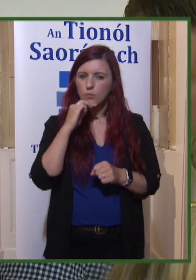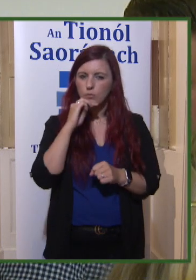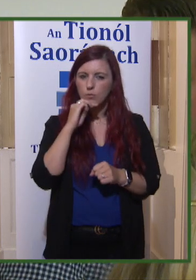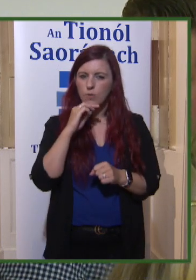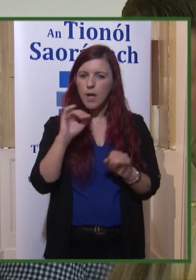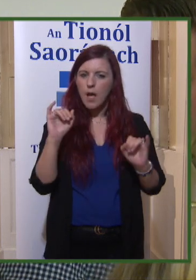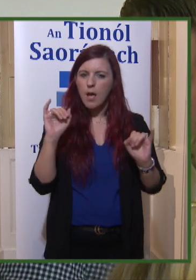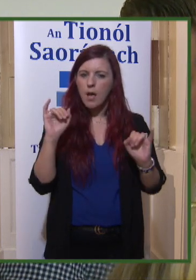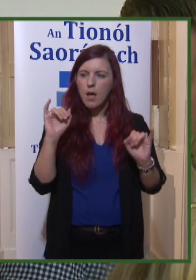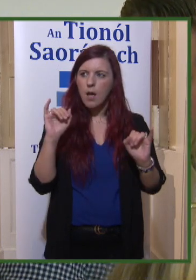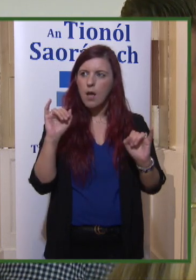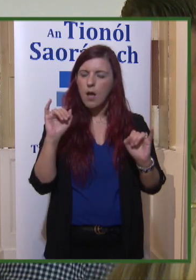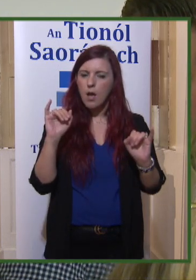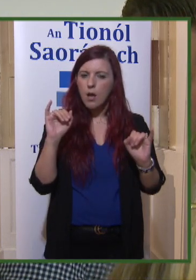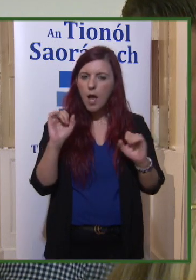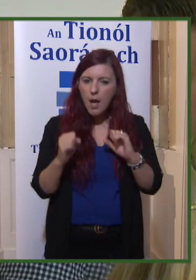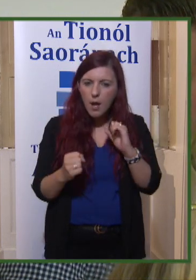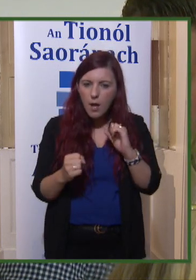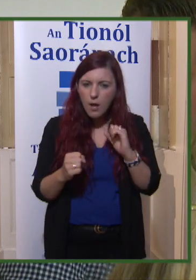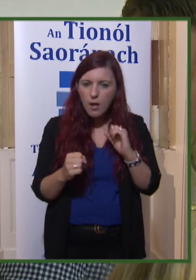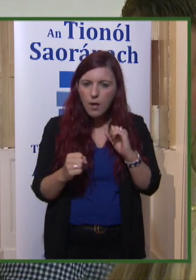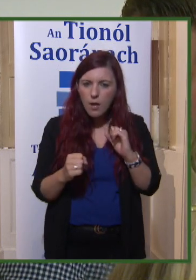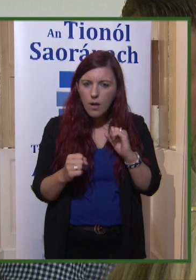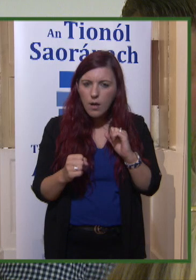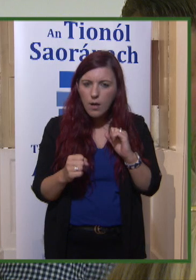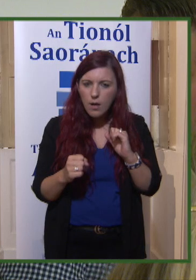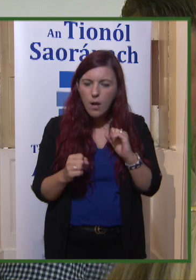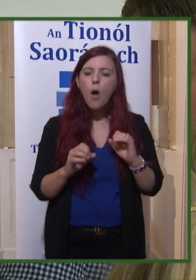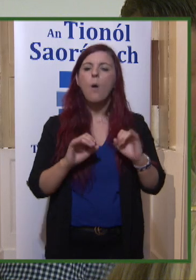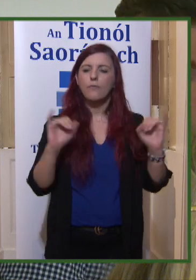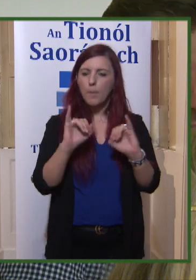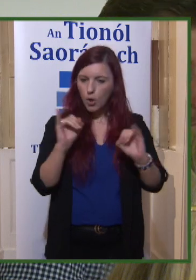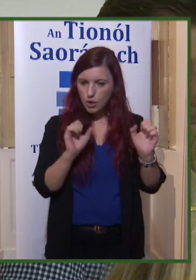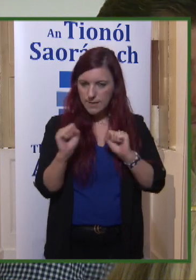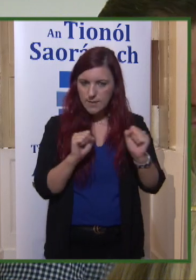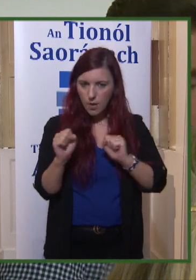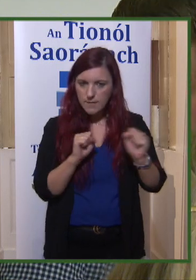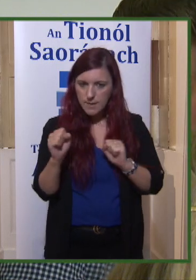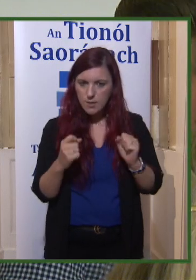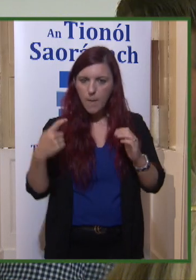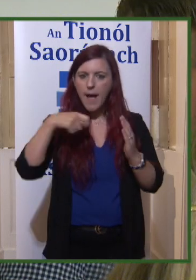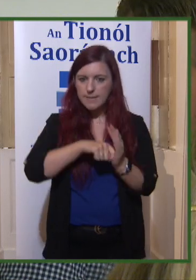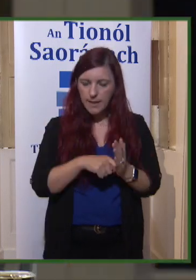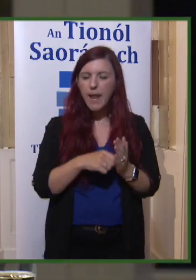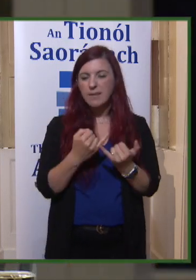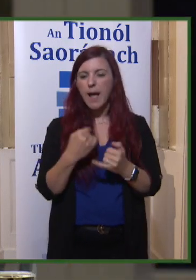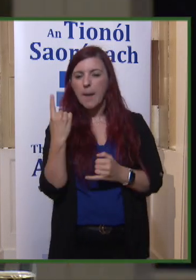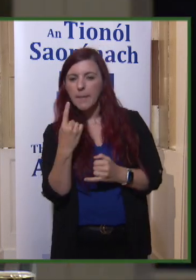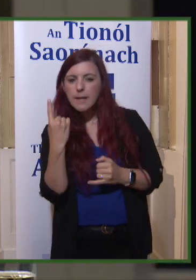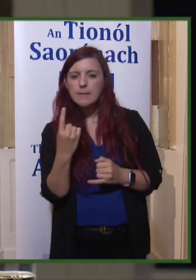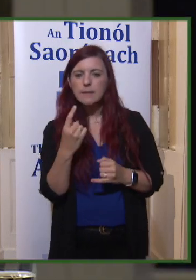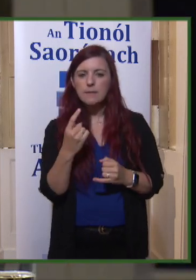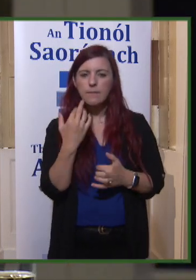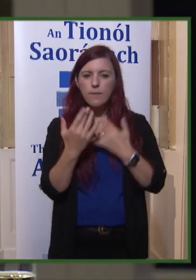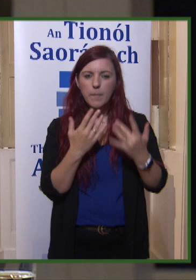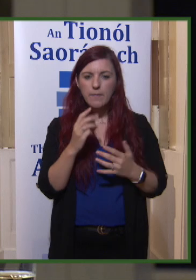Emergency services. Emergency, sorry? Services. Emergency services. Ambulances, fire Okay, brigades, so you have a number of amendments. Is that the only